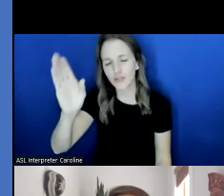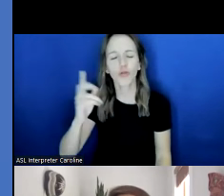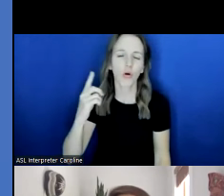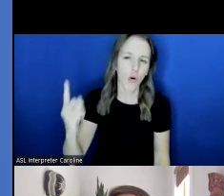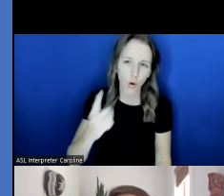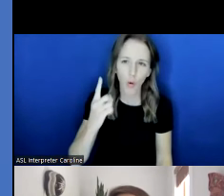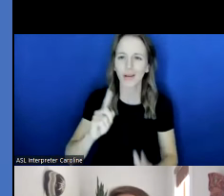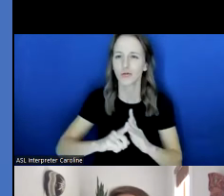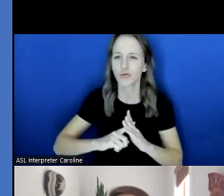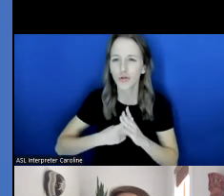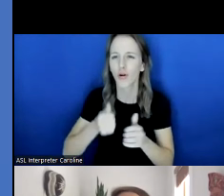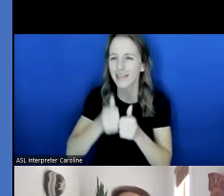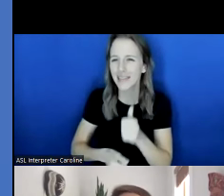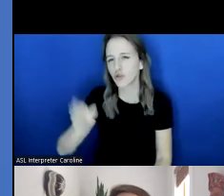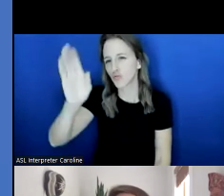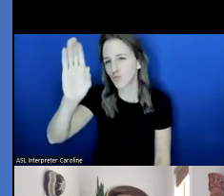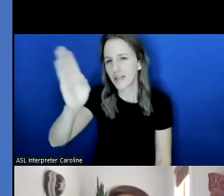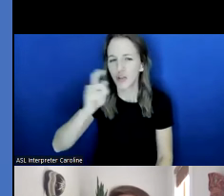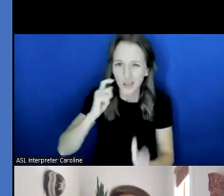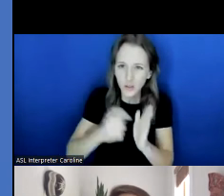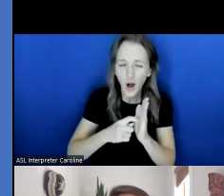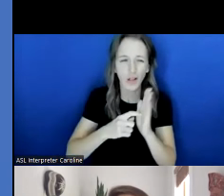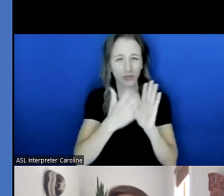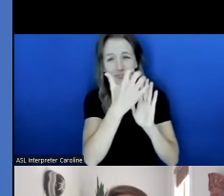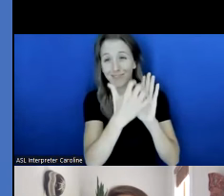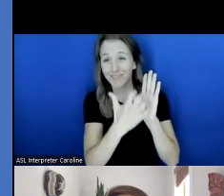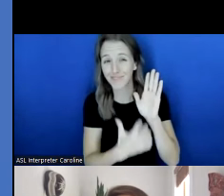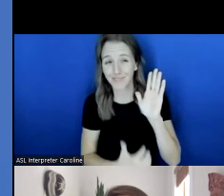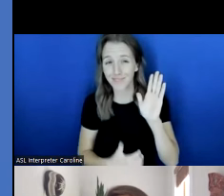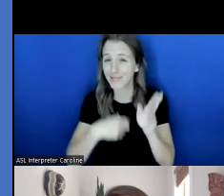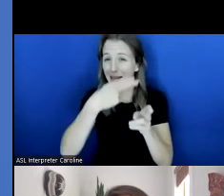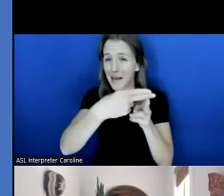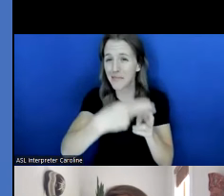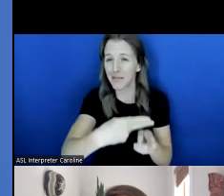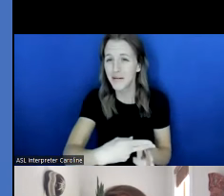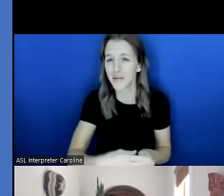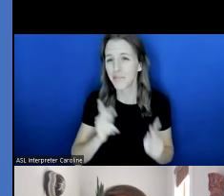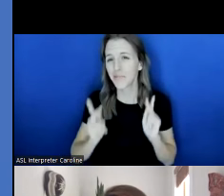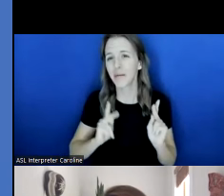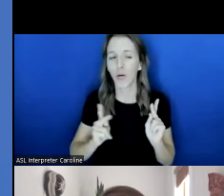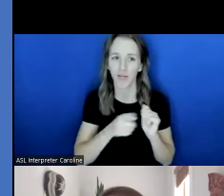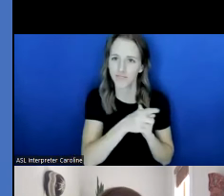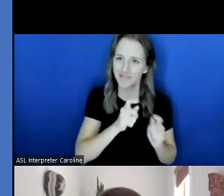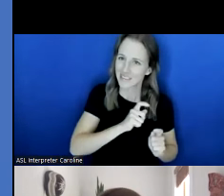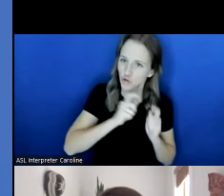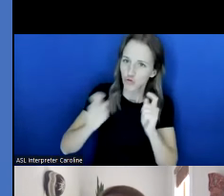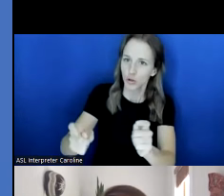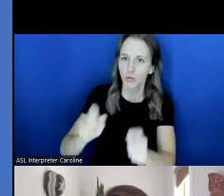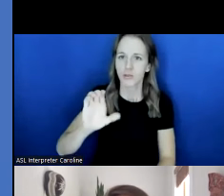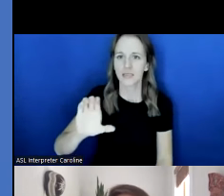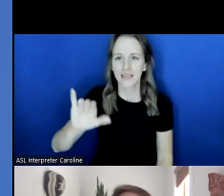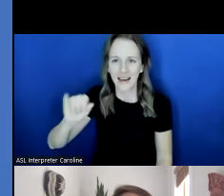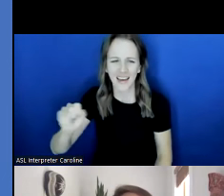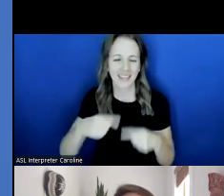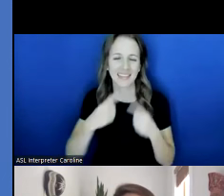acknowledging the massive amount of people who have contributed to really making CCIS a successful effort. This is